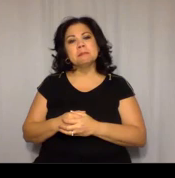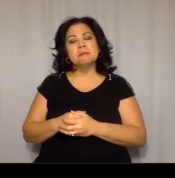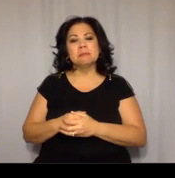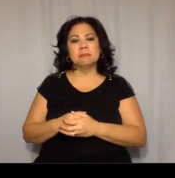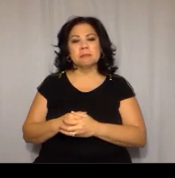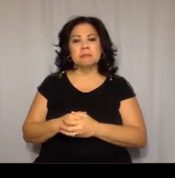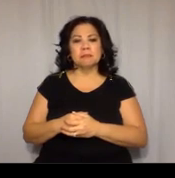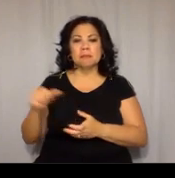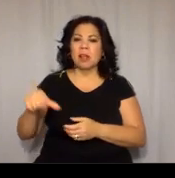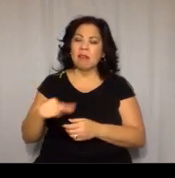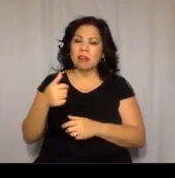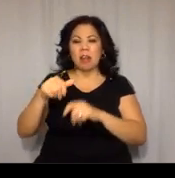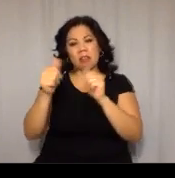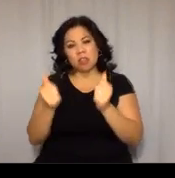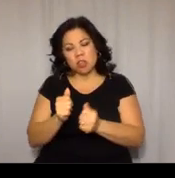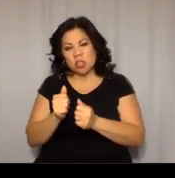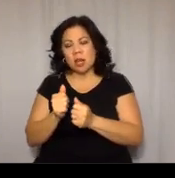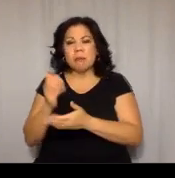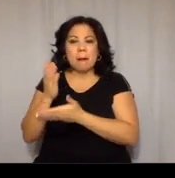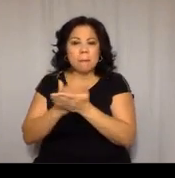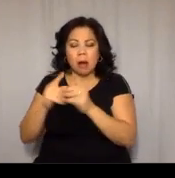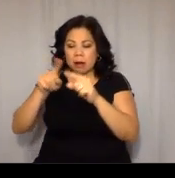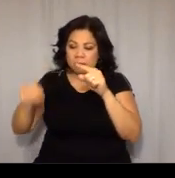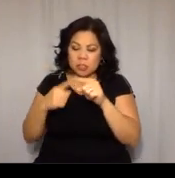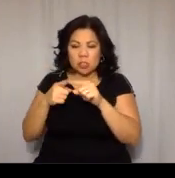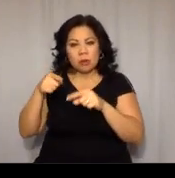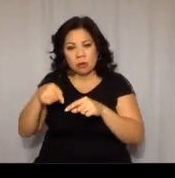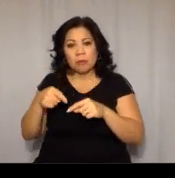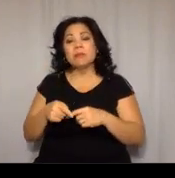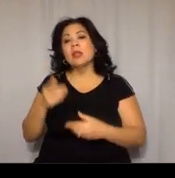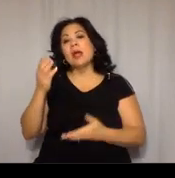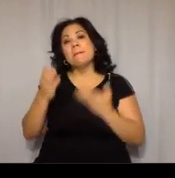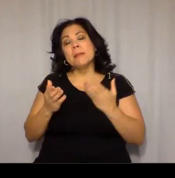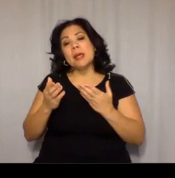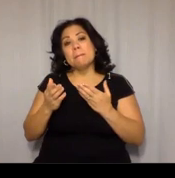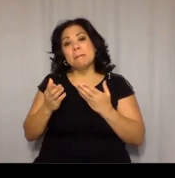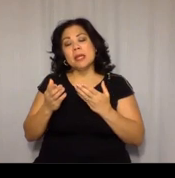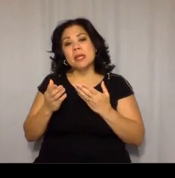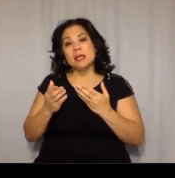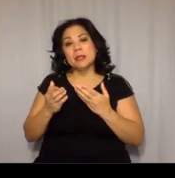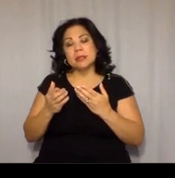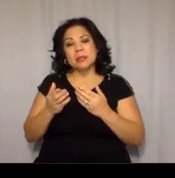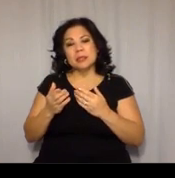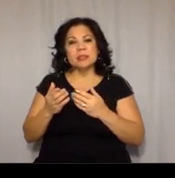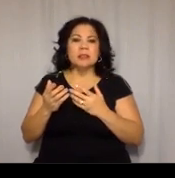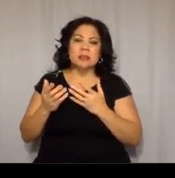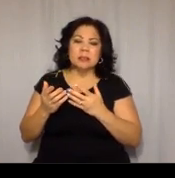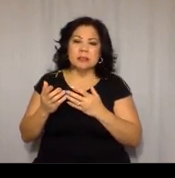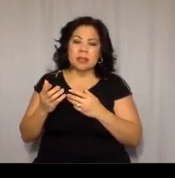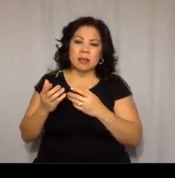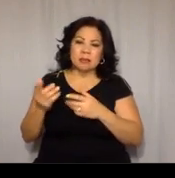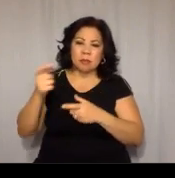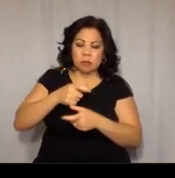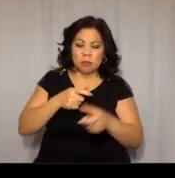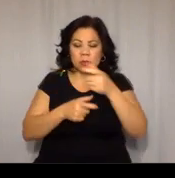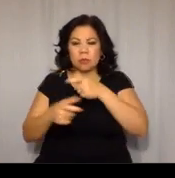piece of a circle here. Yep. So you might consider going around each of your circles like 3 or 4